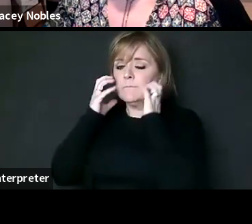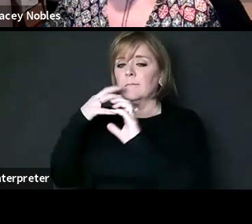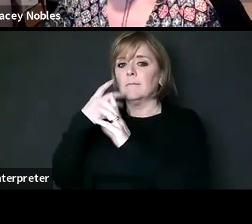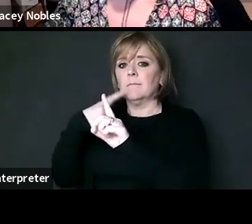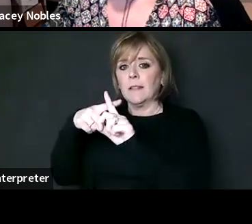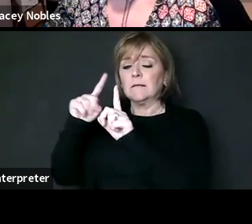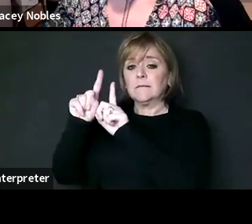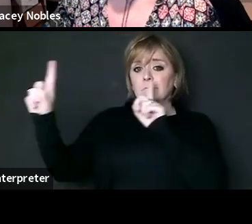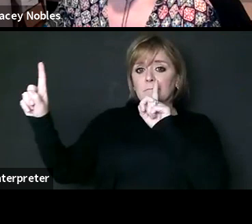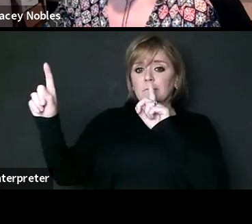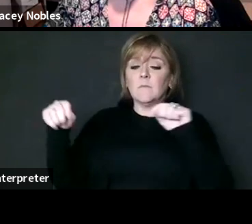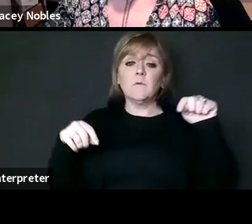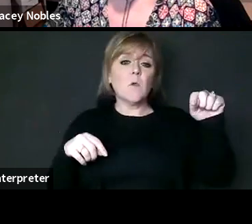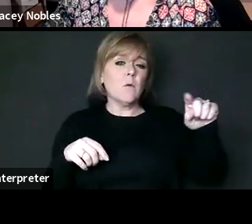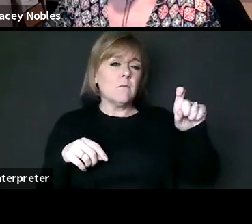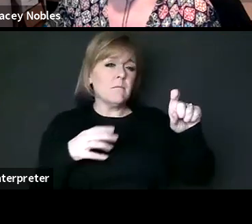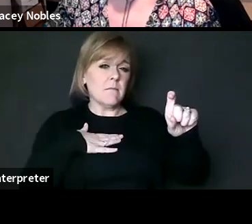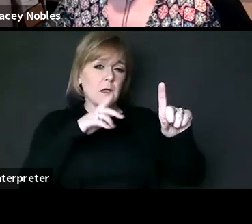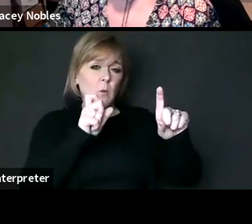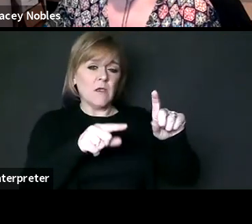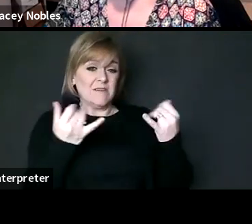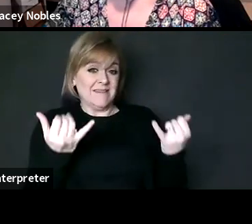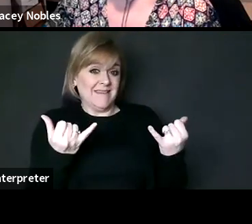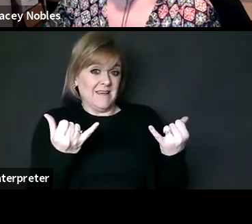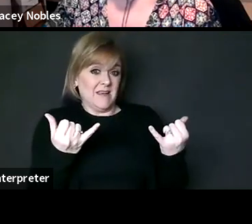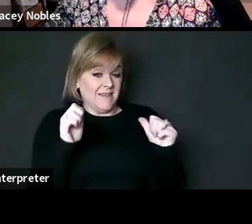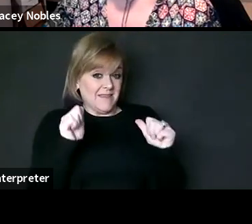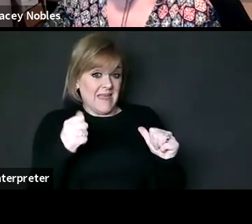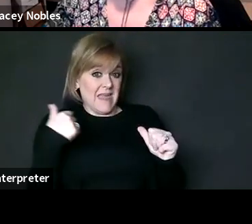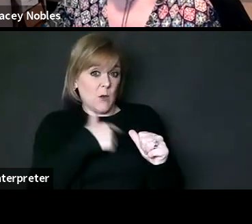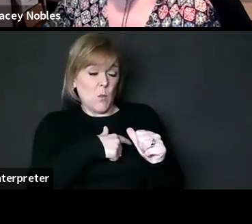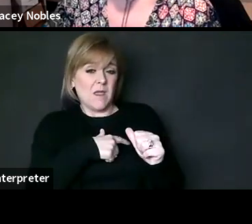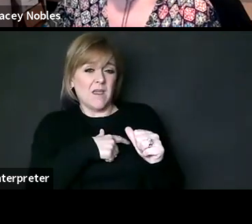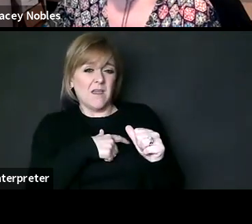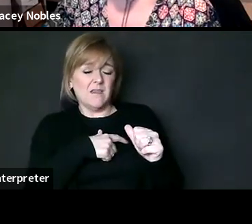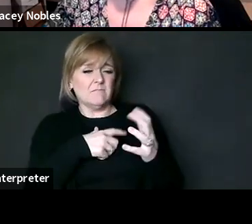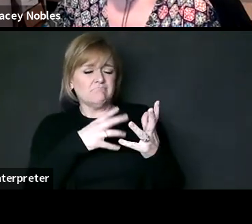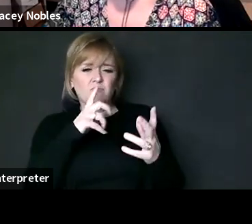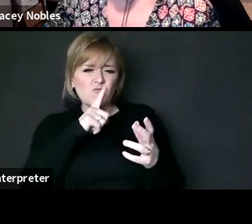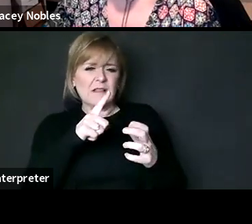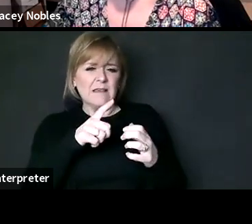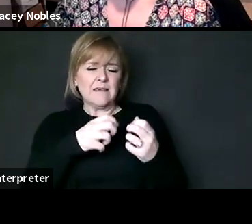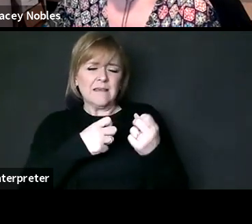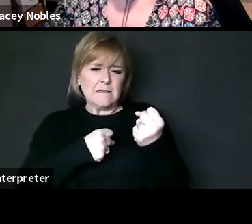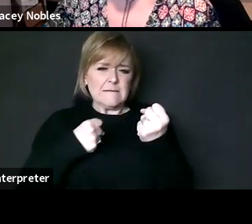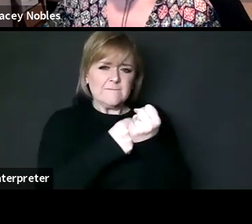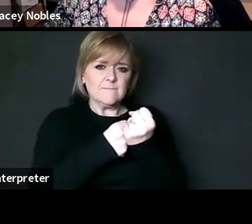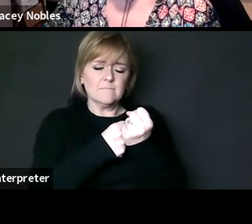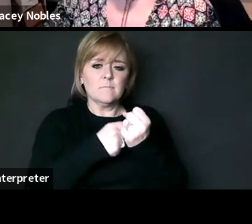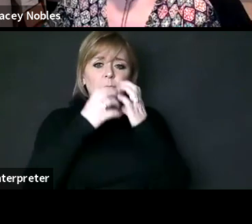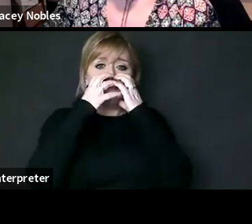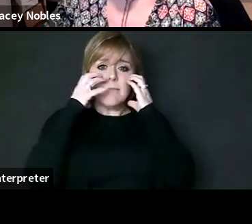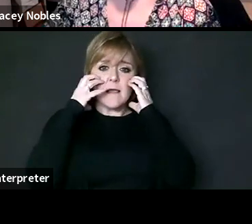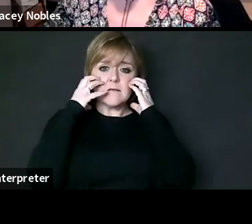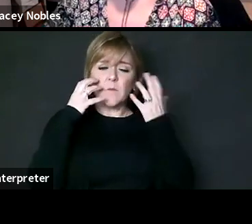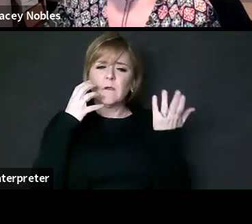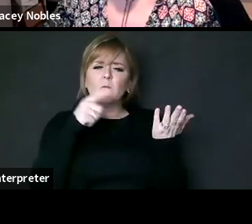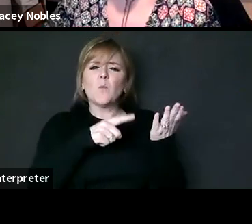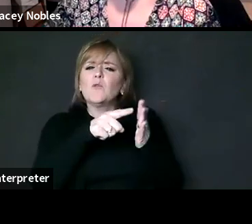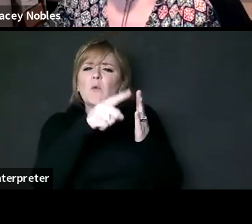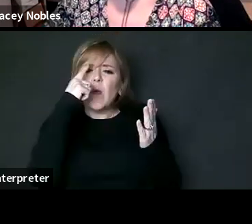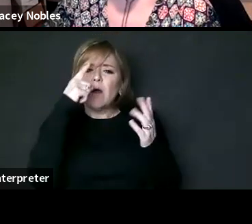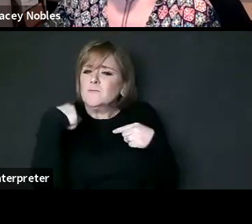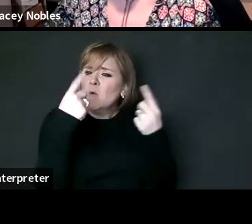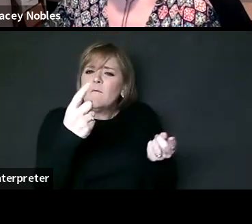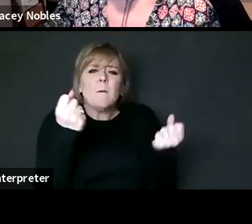is there truly a way to enforce mask wearing or social distancing? I mean, we're not really seeing that as much as we'd like to. What are your thoughts?